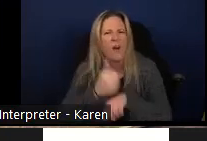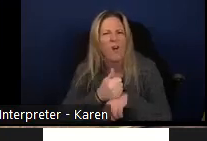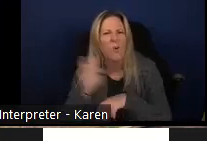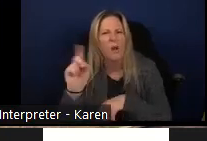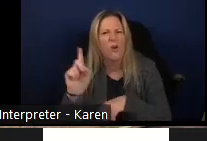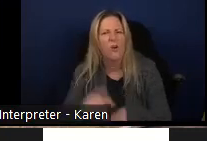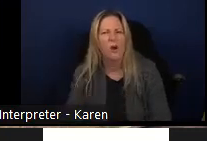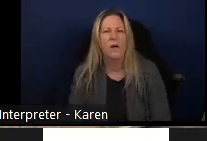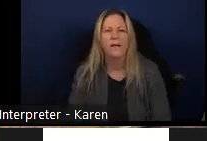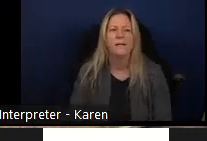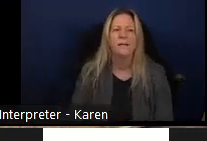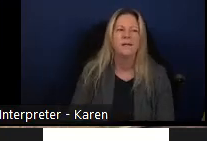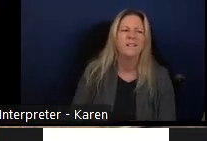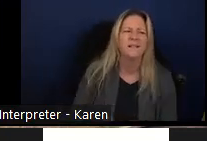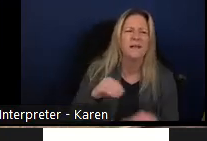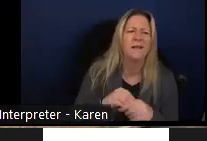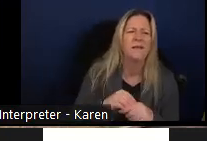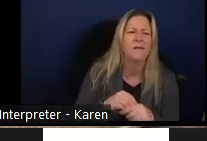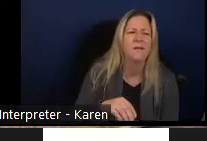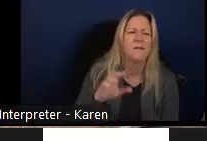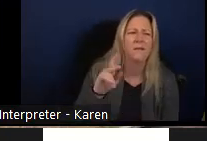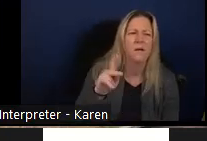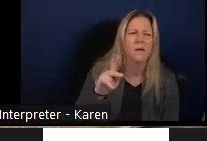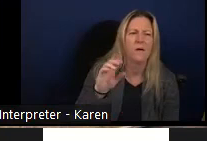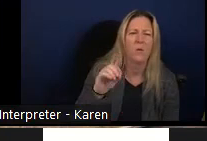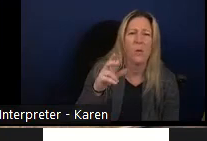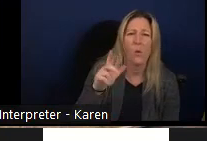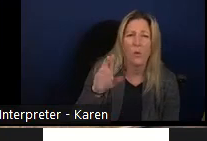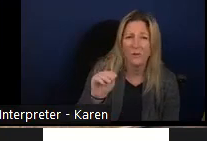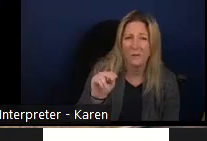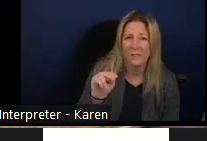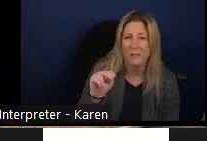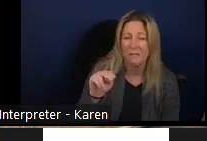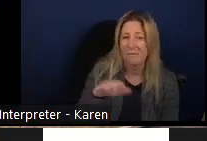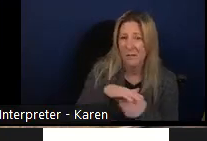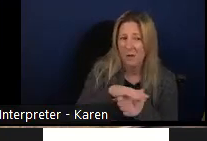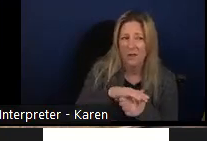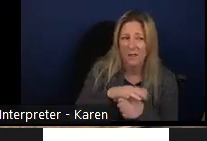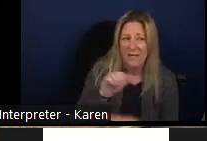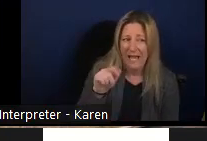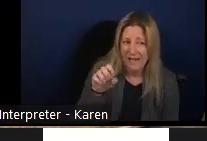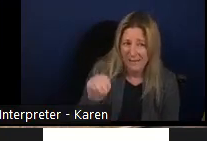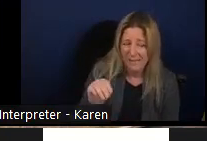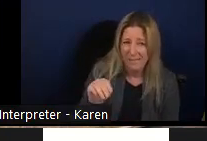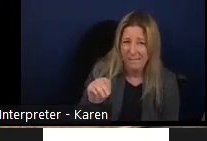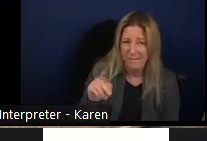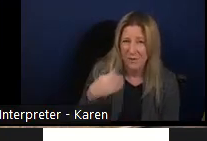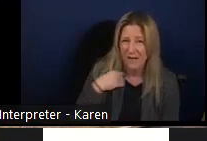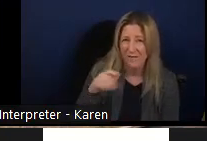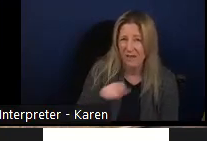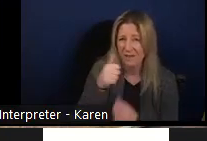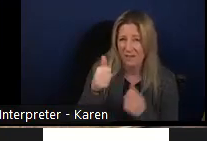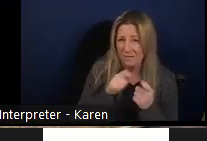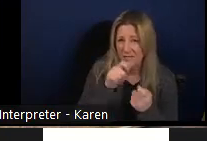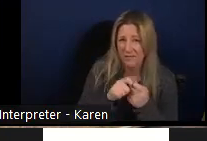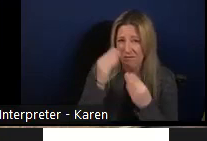They will be in the Cole neighborhood. I don't know if, Adam, do you have any other specifics you could provide